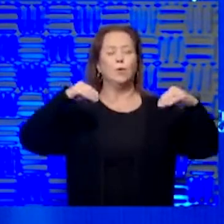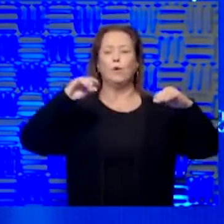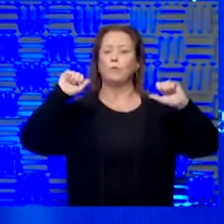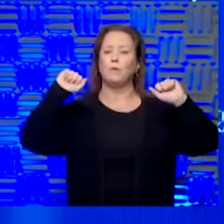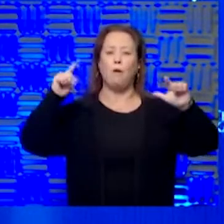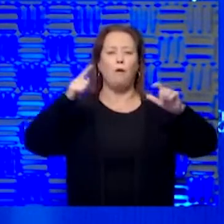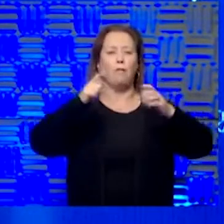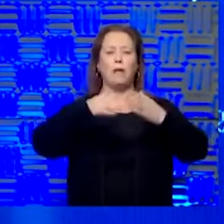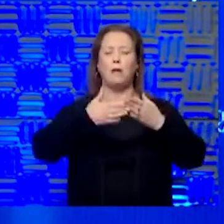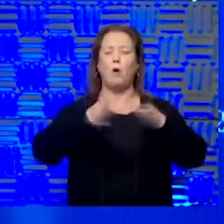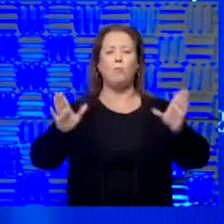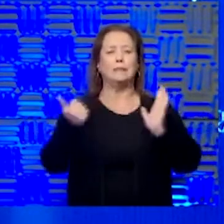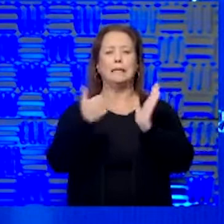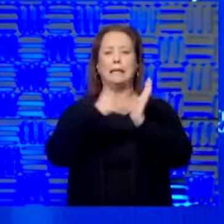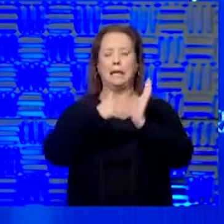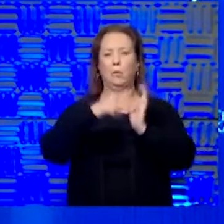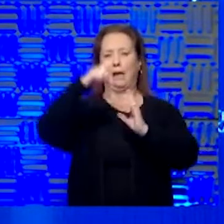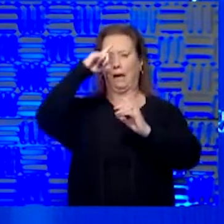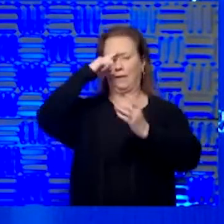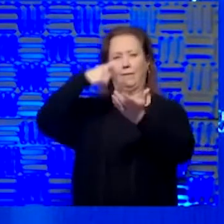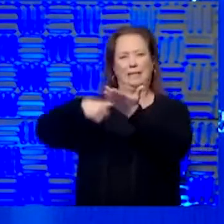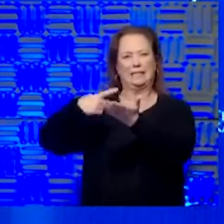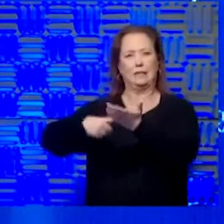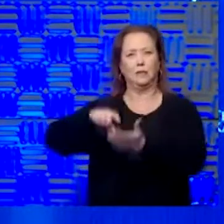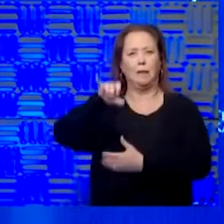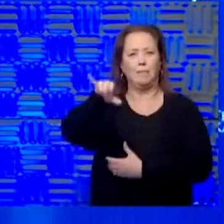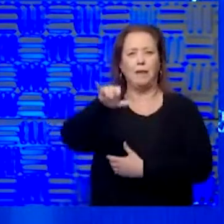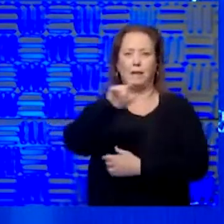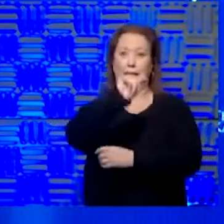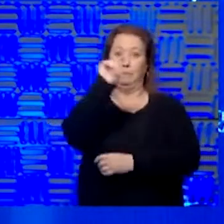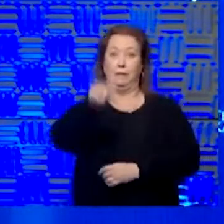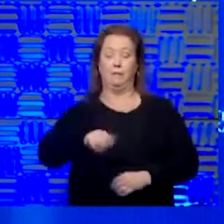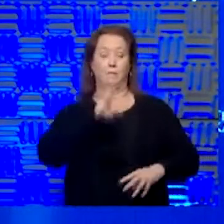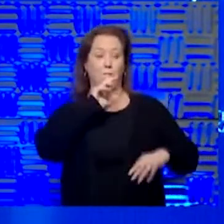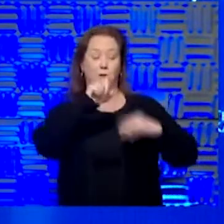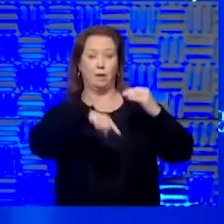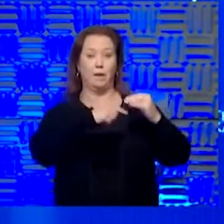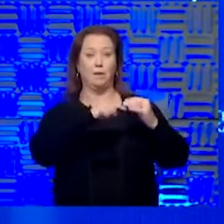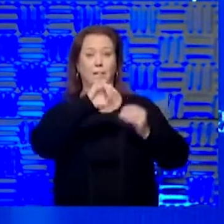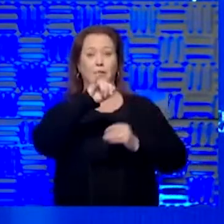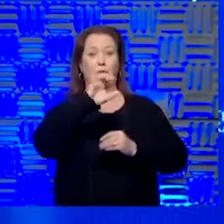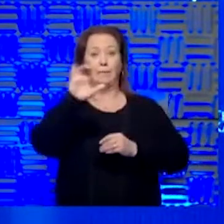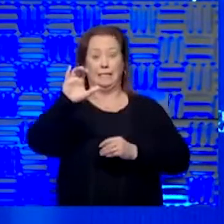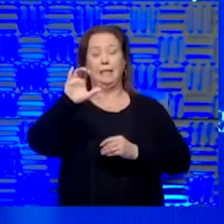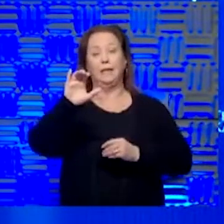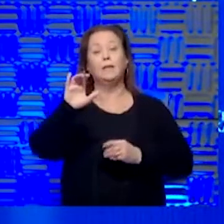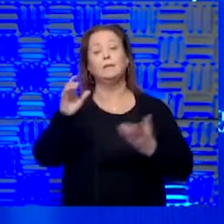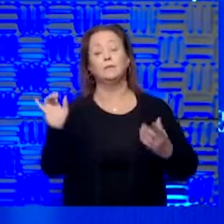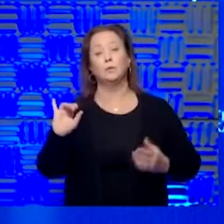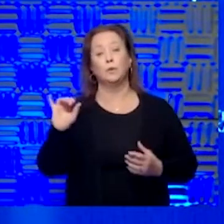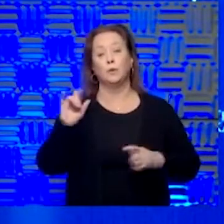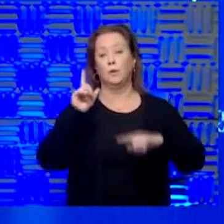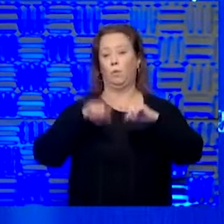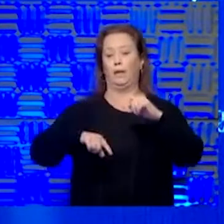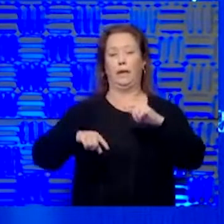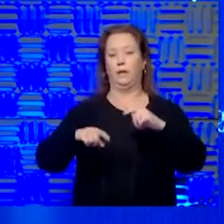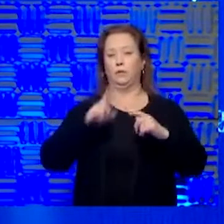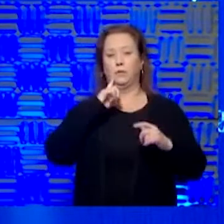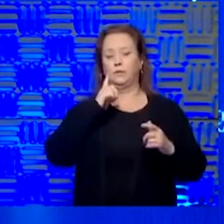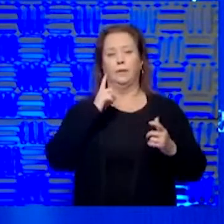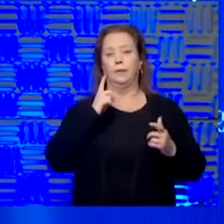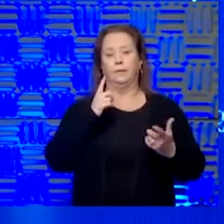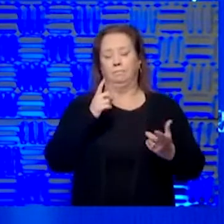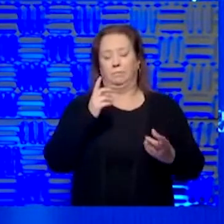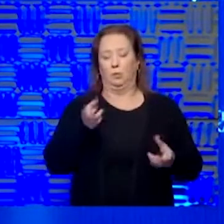thoughtful format. And that's the discussion I hear going on in Topeka and in Jefferson City, as you can't just do it with reckless